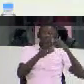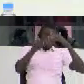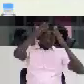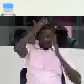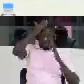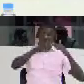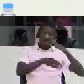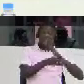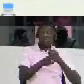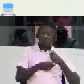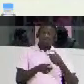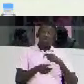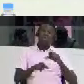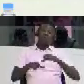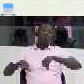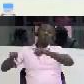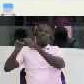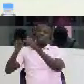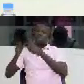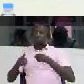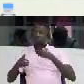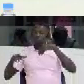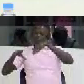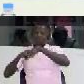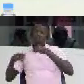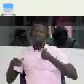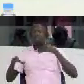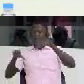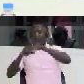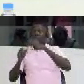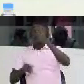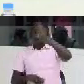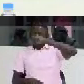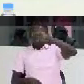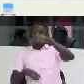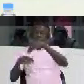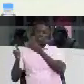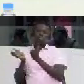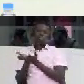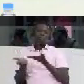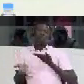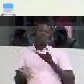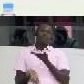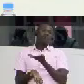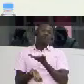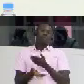side of the police force. That time there was a